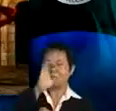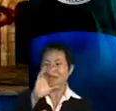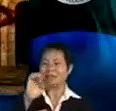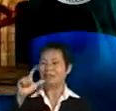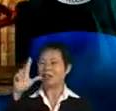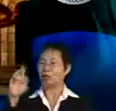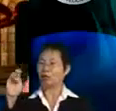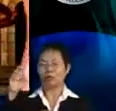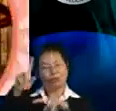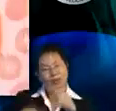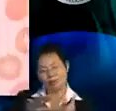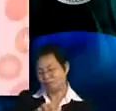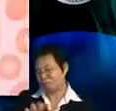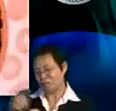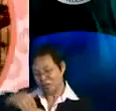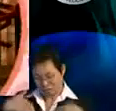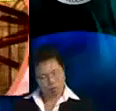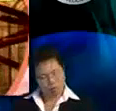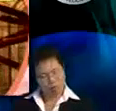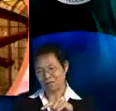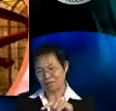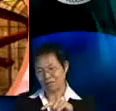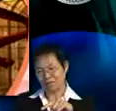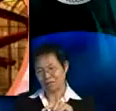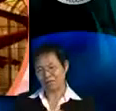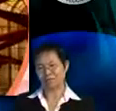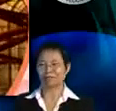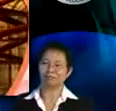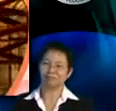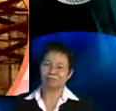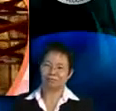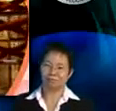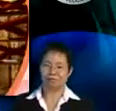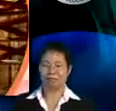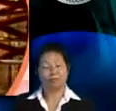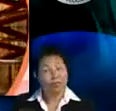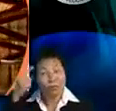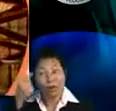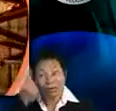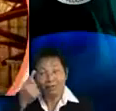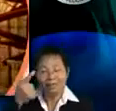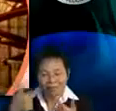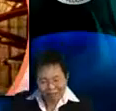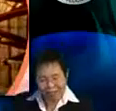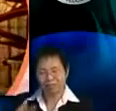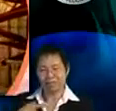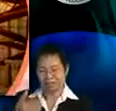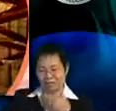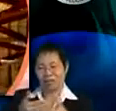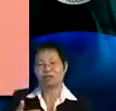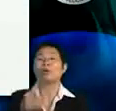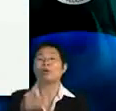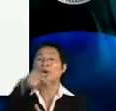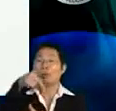Cellulose cannot be digested in our body. You got it? Alright, now let's move on to